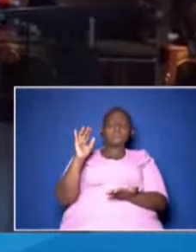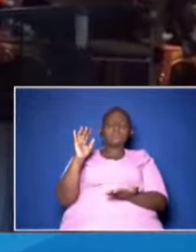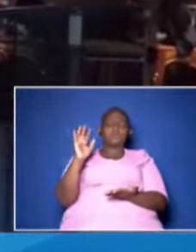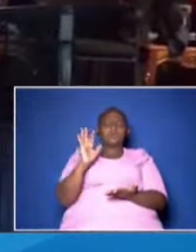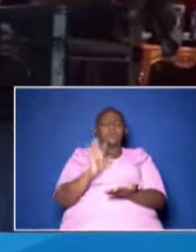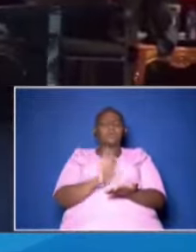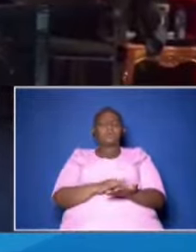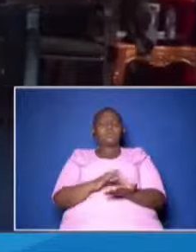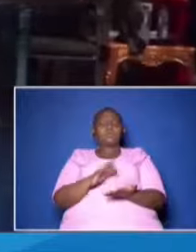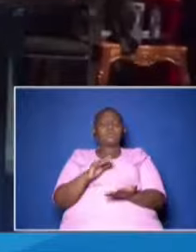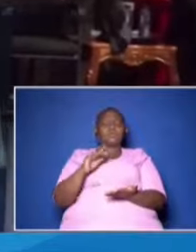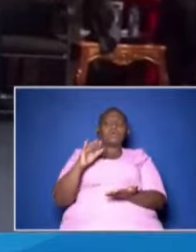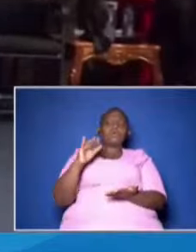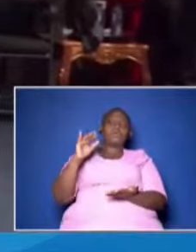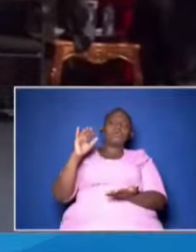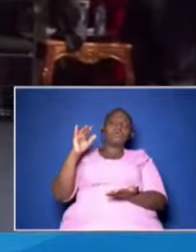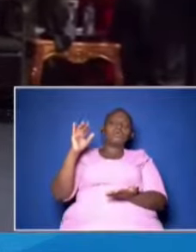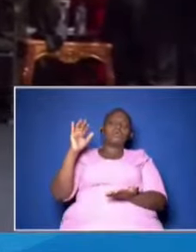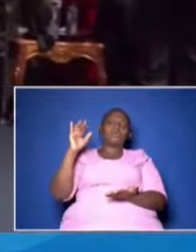glory